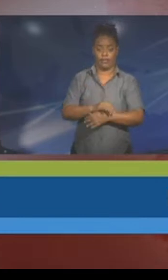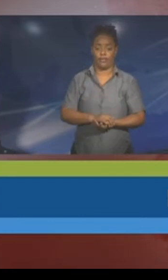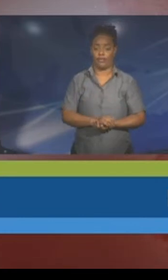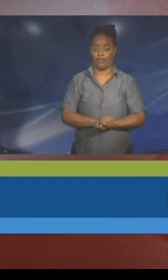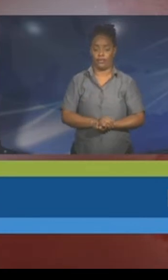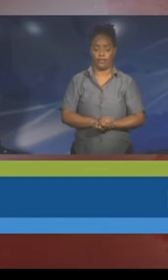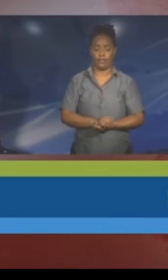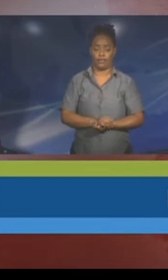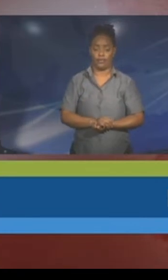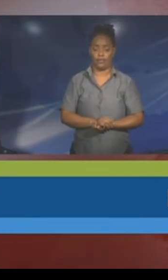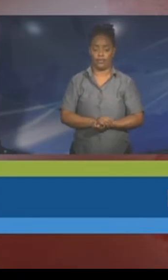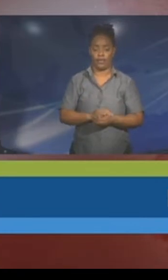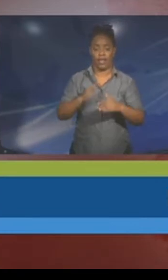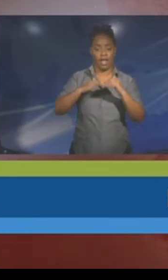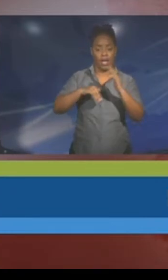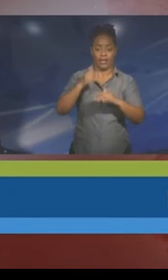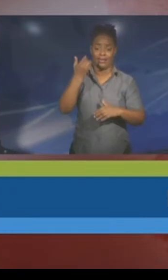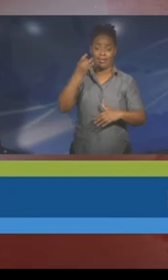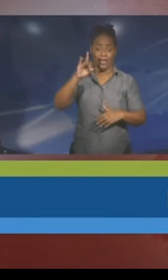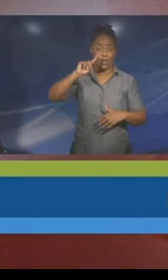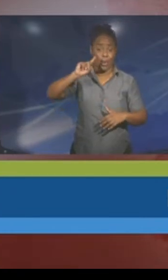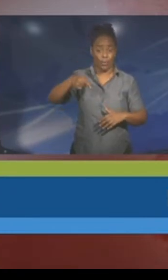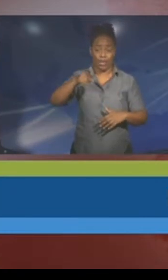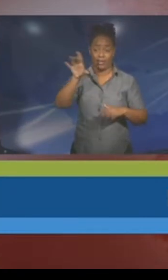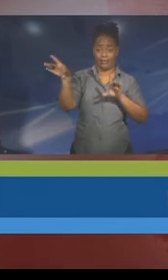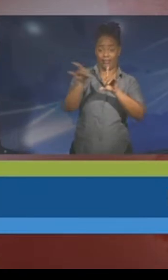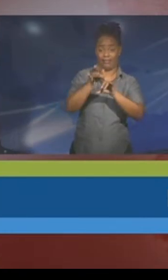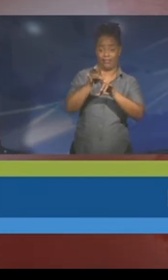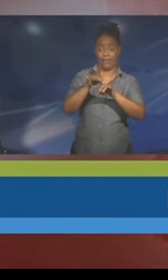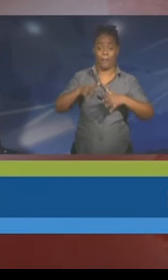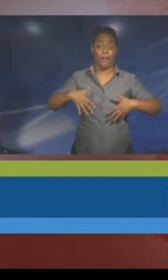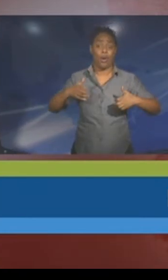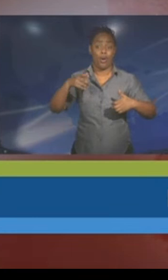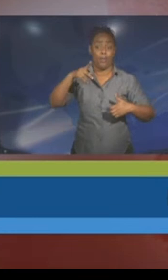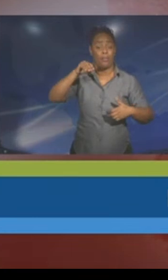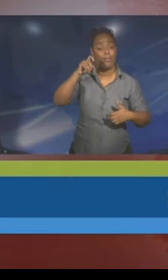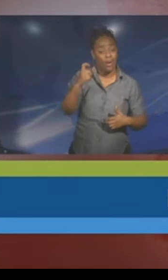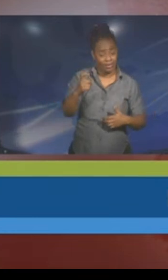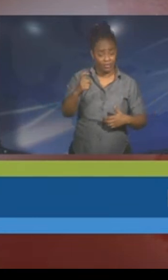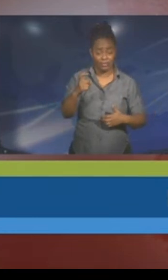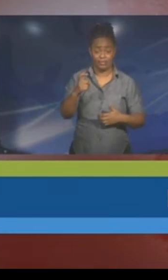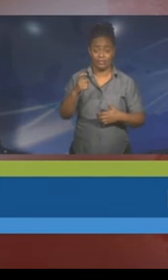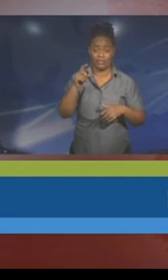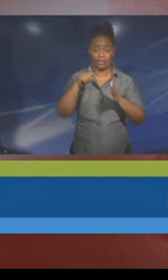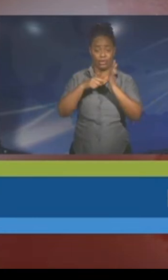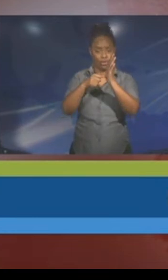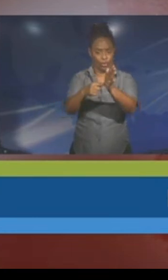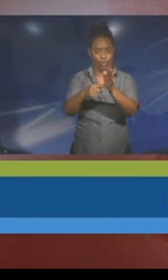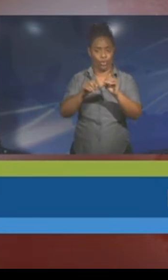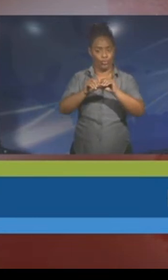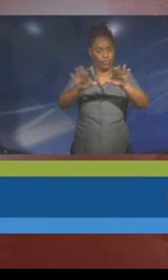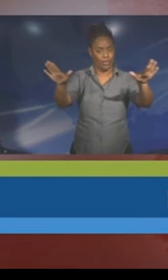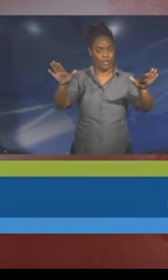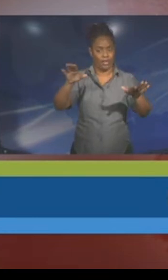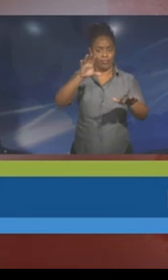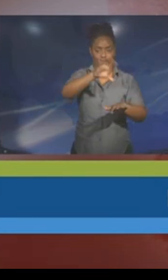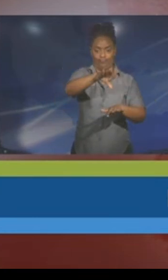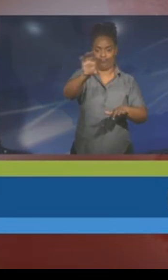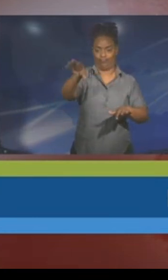greater than 18,000 confirmed monkeypox cases, and the graphic on the right will show the spread of those cases throughout the different parts of the